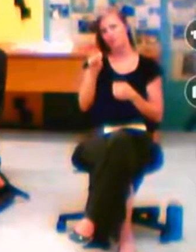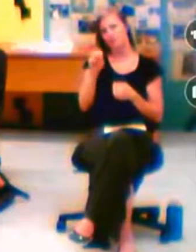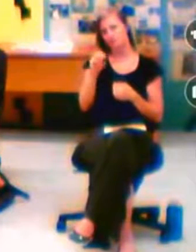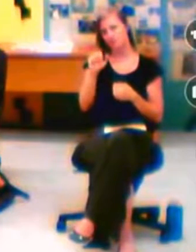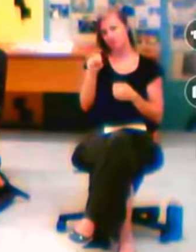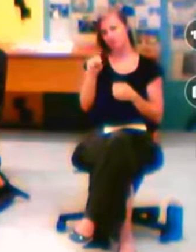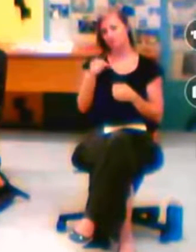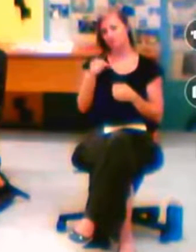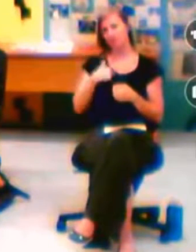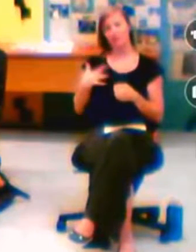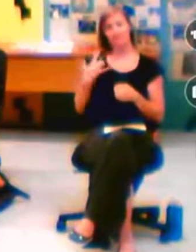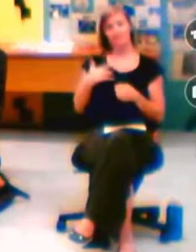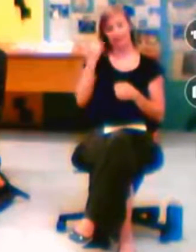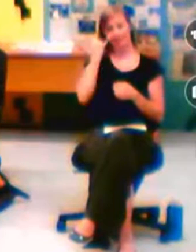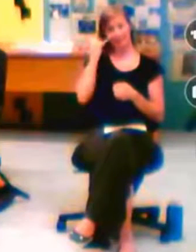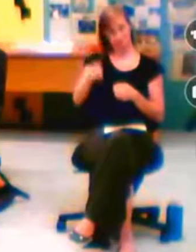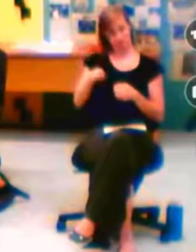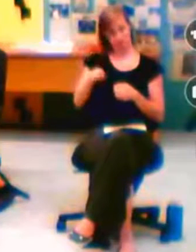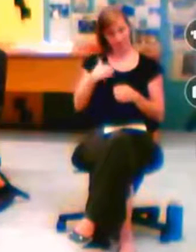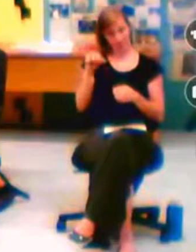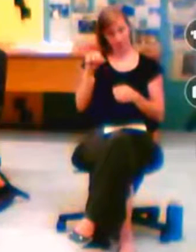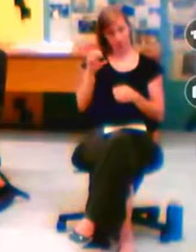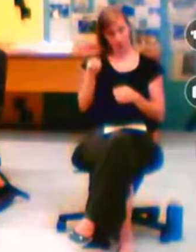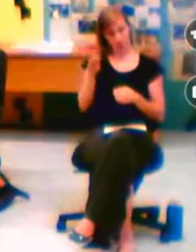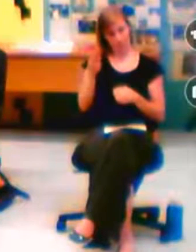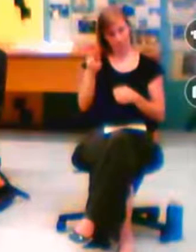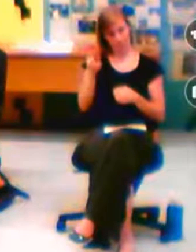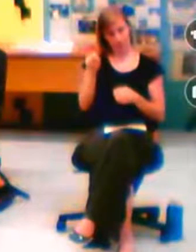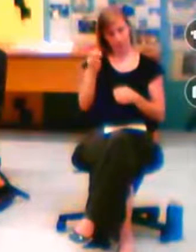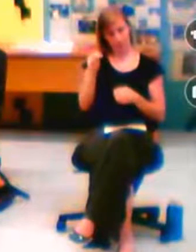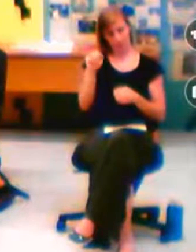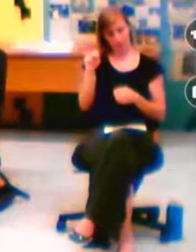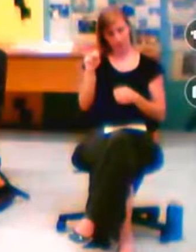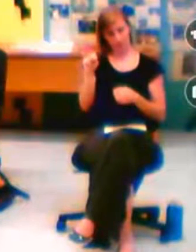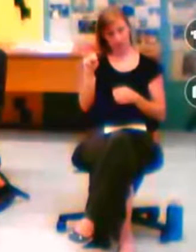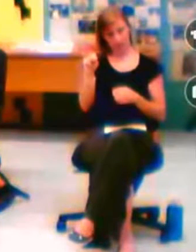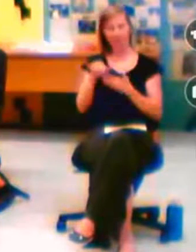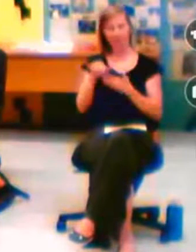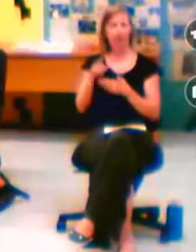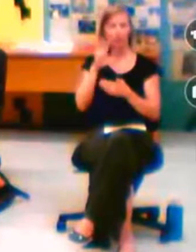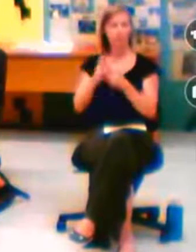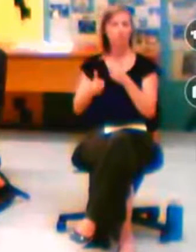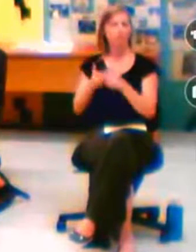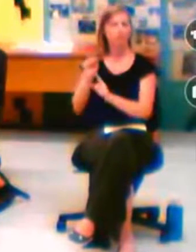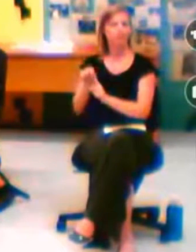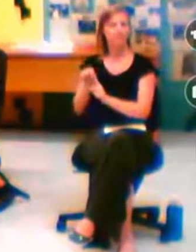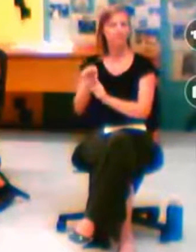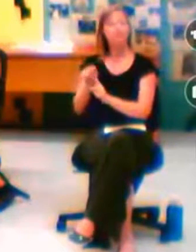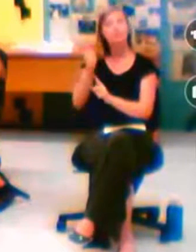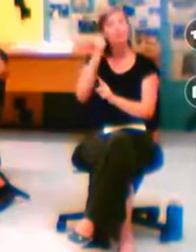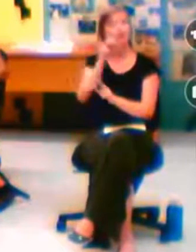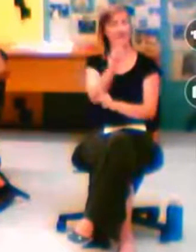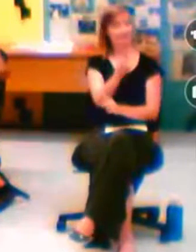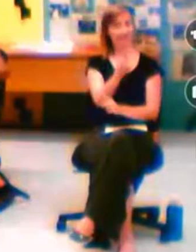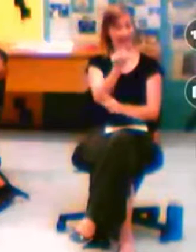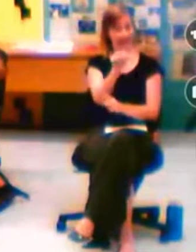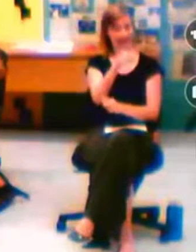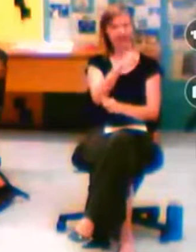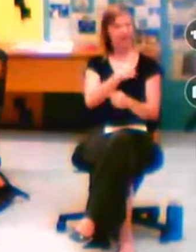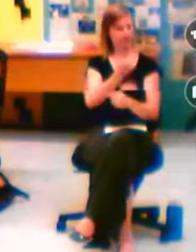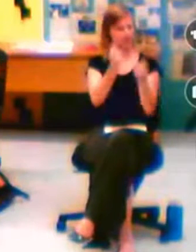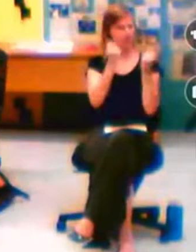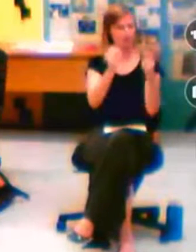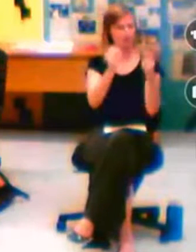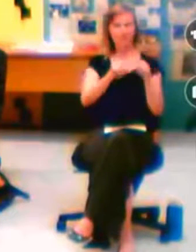would work under Colorado Care? The amendment requires that they have an ombudsman. My response to that always, if a system needs